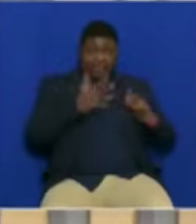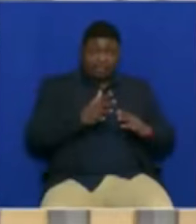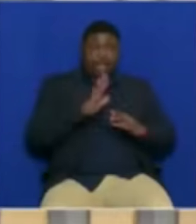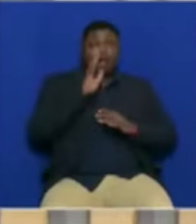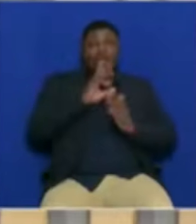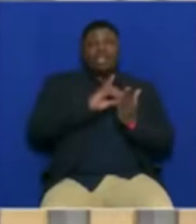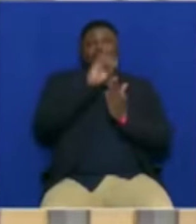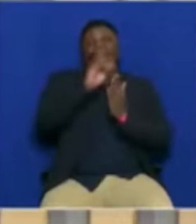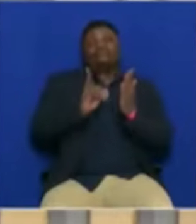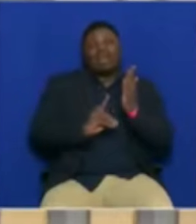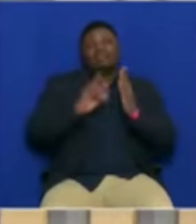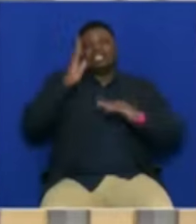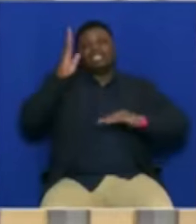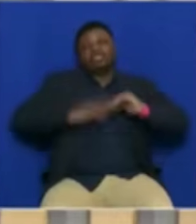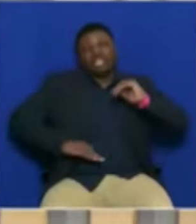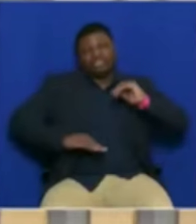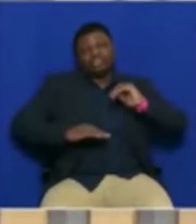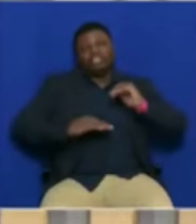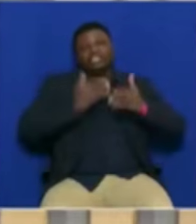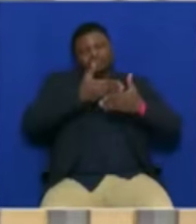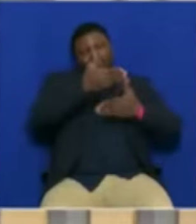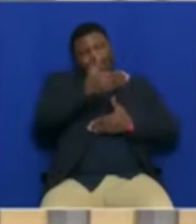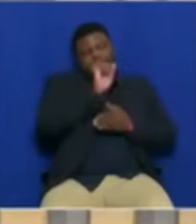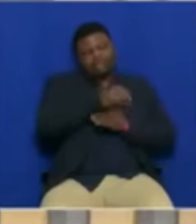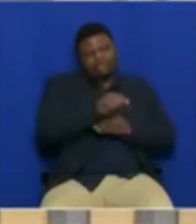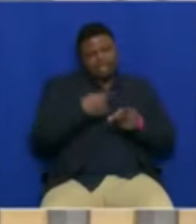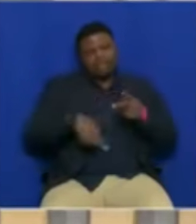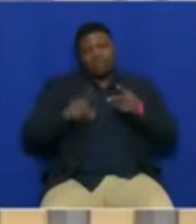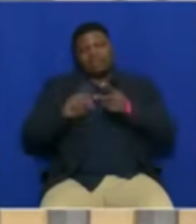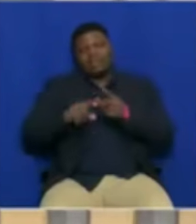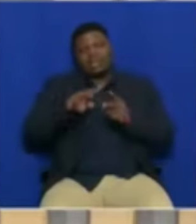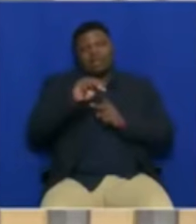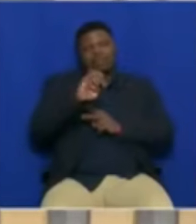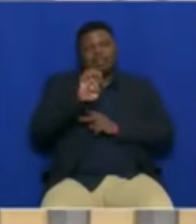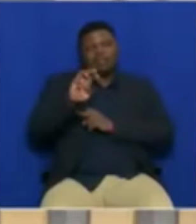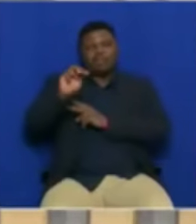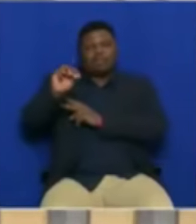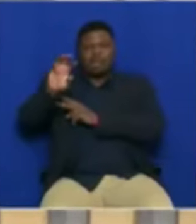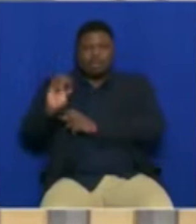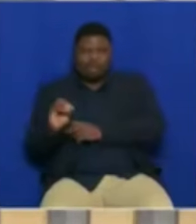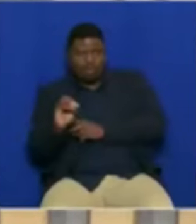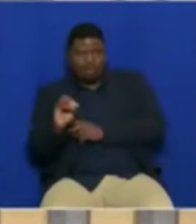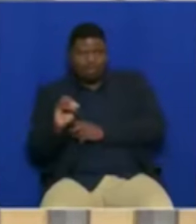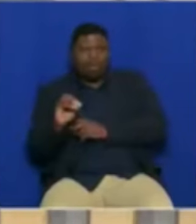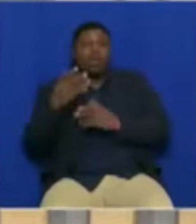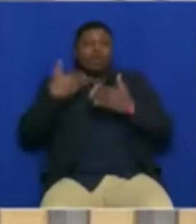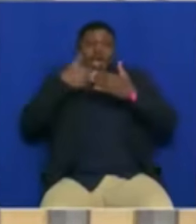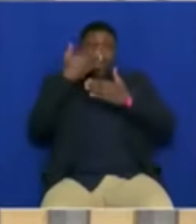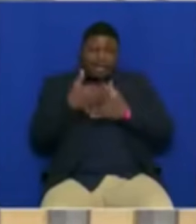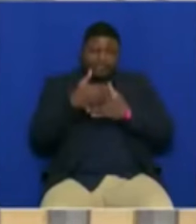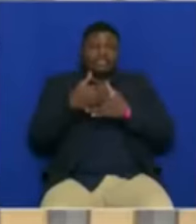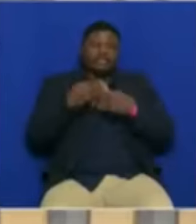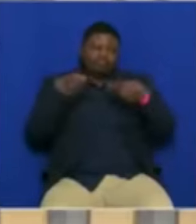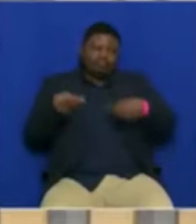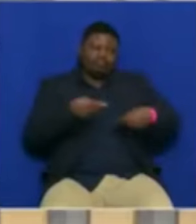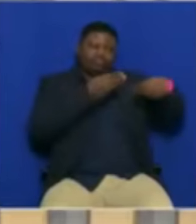they will present that to the Deputy Director of Public Prosecutions, who's responsible for